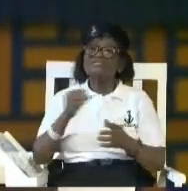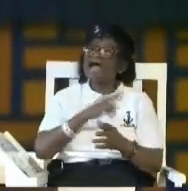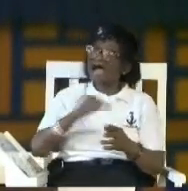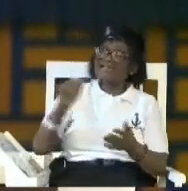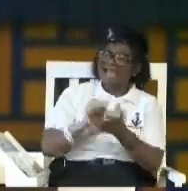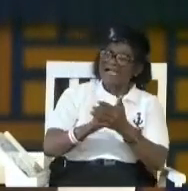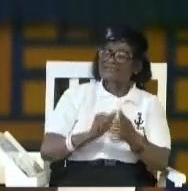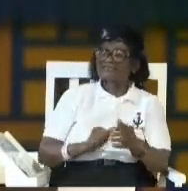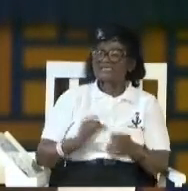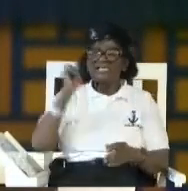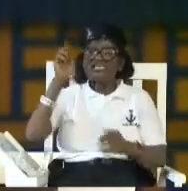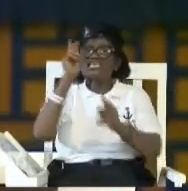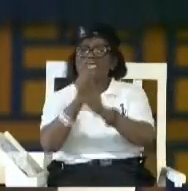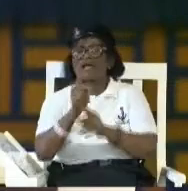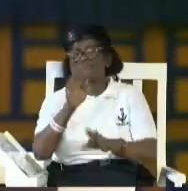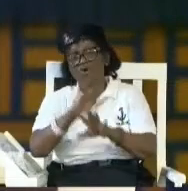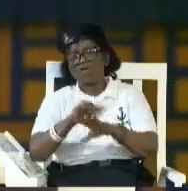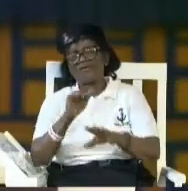He kept on.